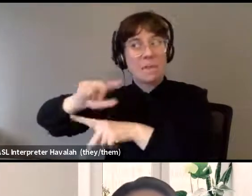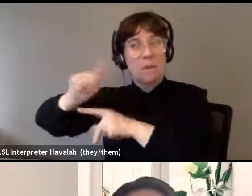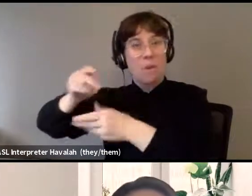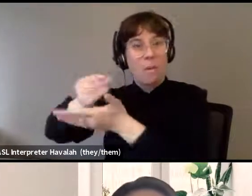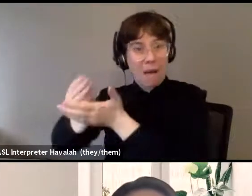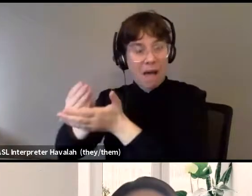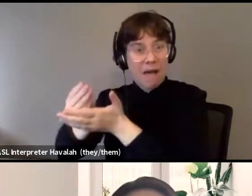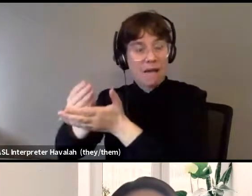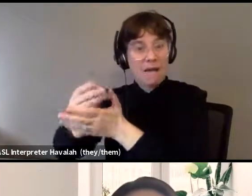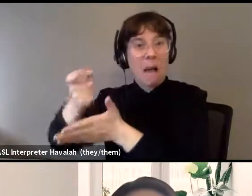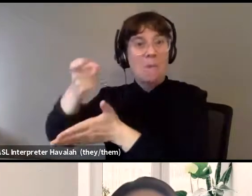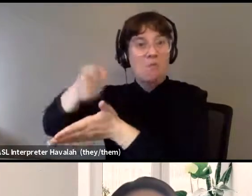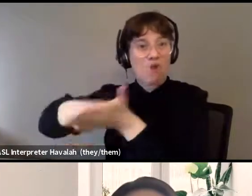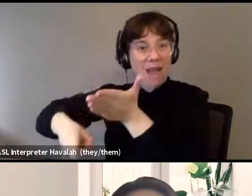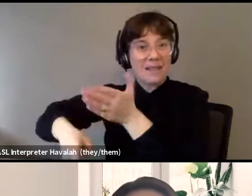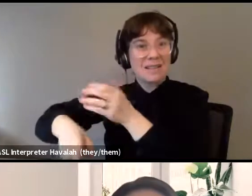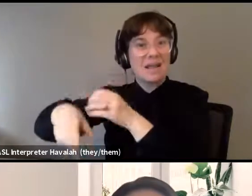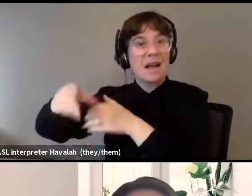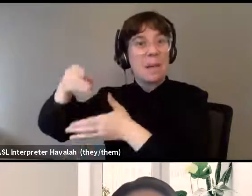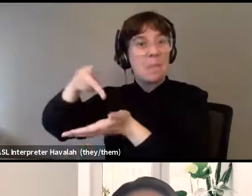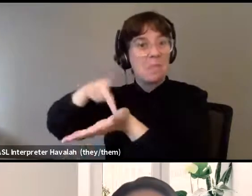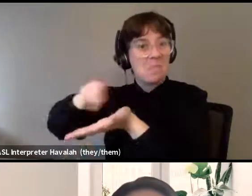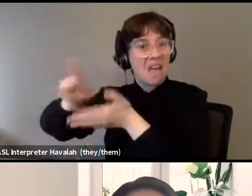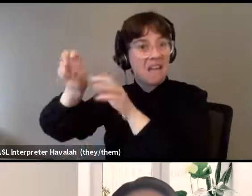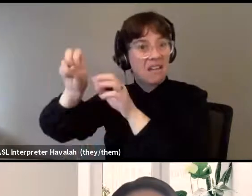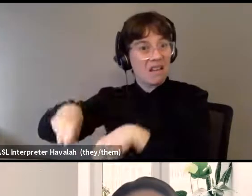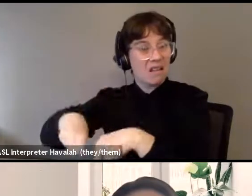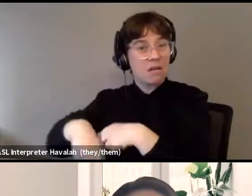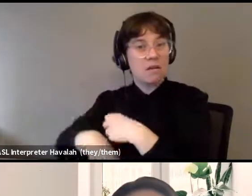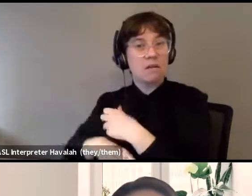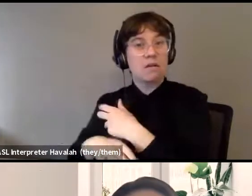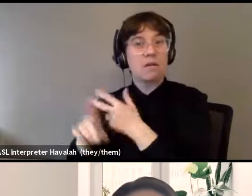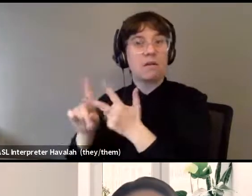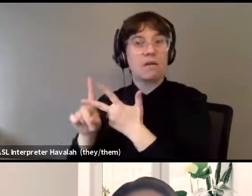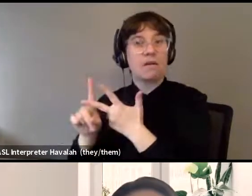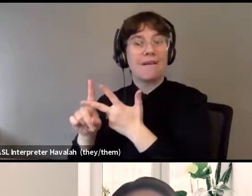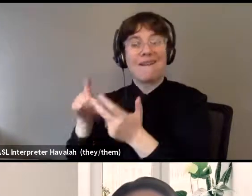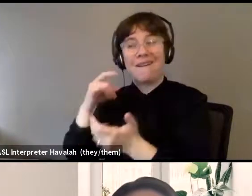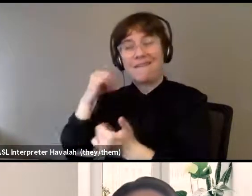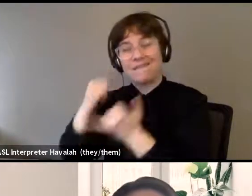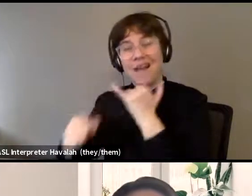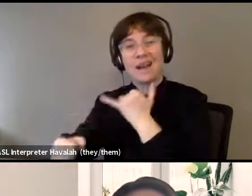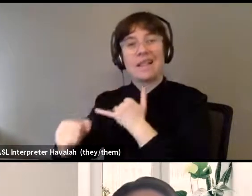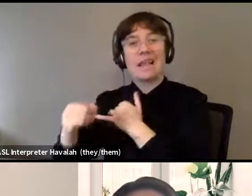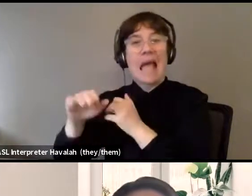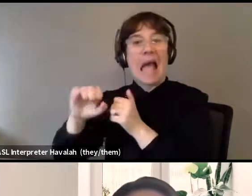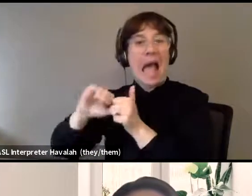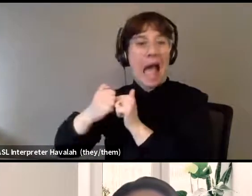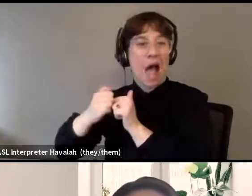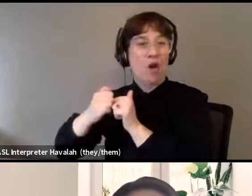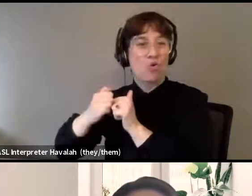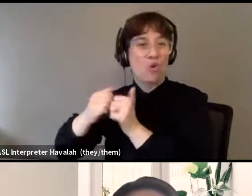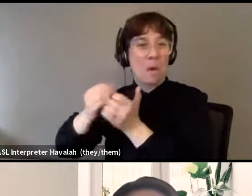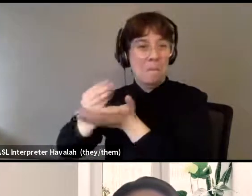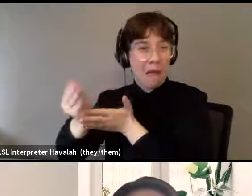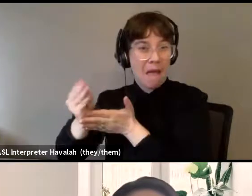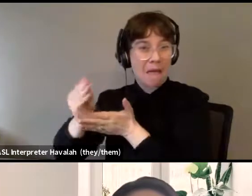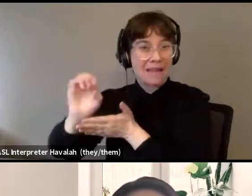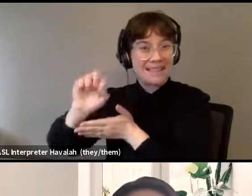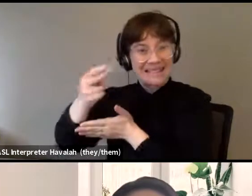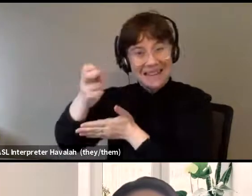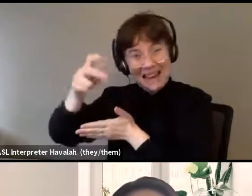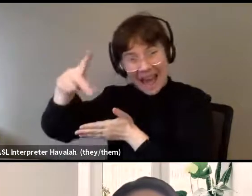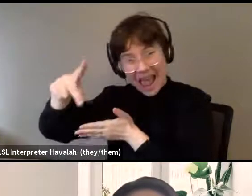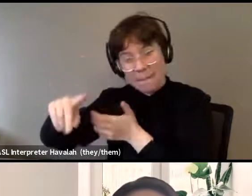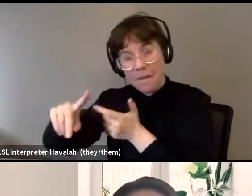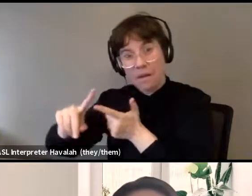It's about pricing, is it affordable? And it's finally about methods of payment accepted. If I can afford it, can